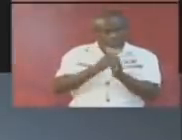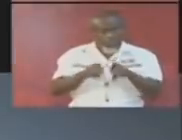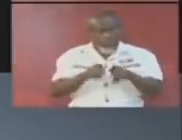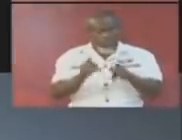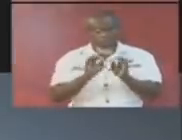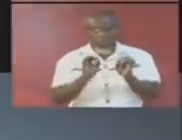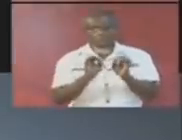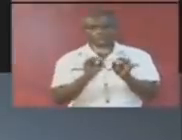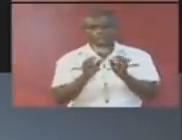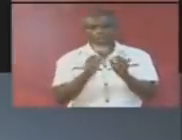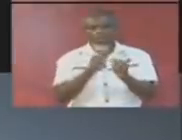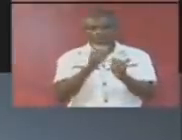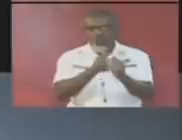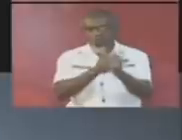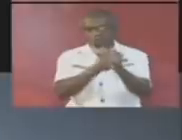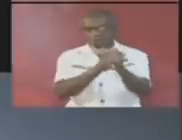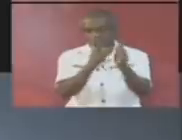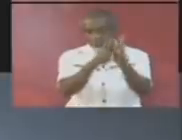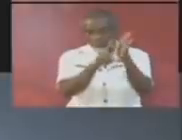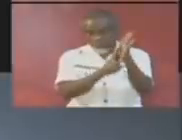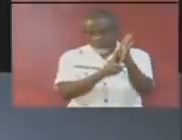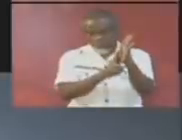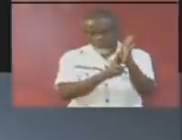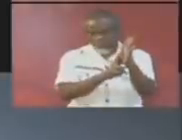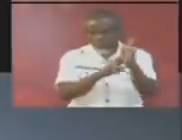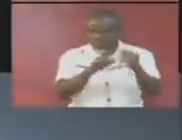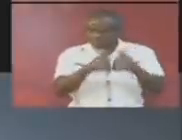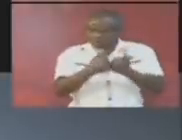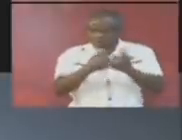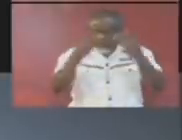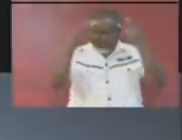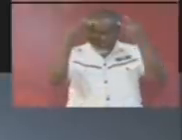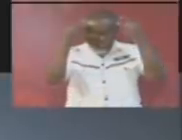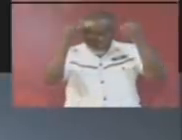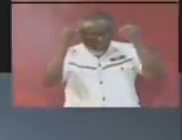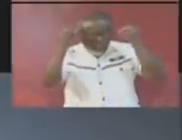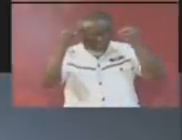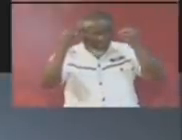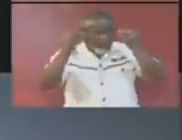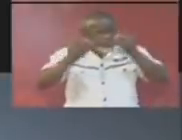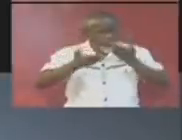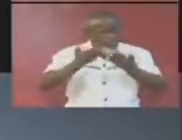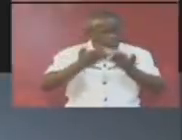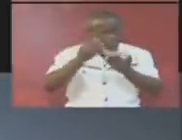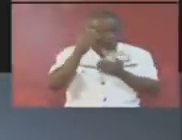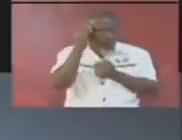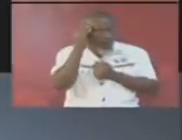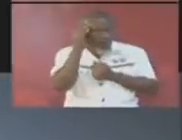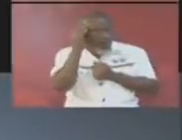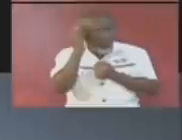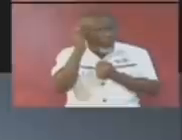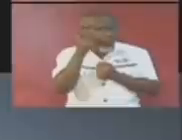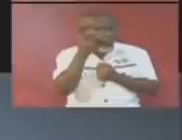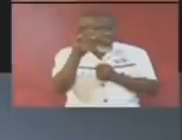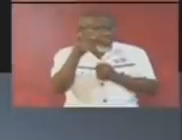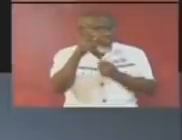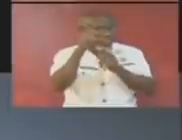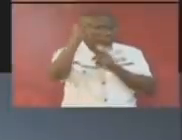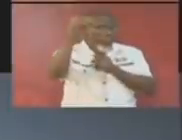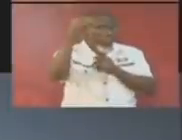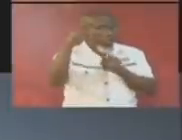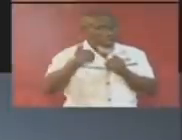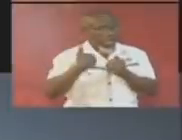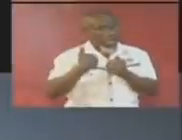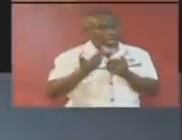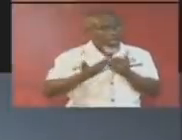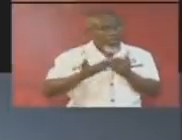late last week. How is the ministry concerned about a possible increase in cases in Tobago? I know Tobago doesn't have